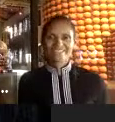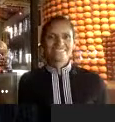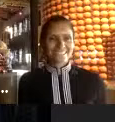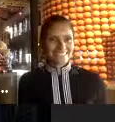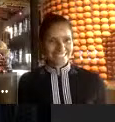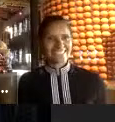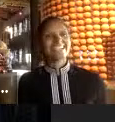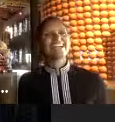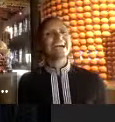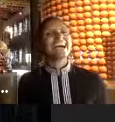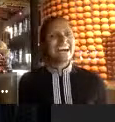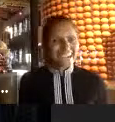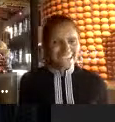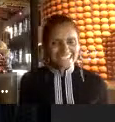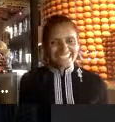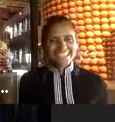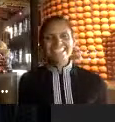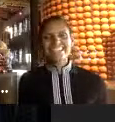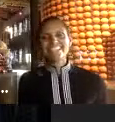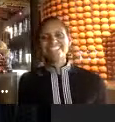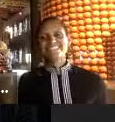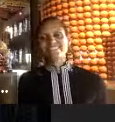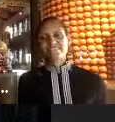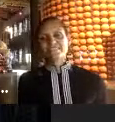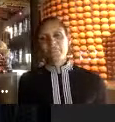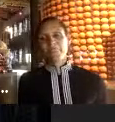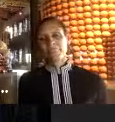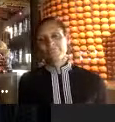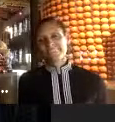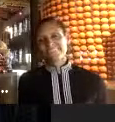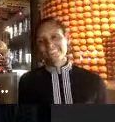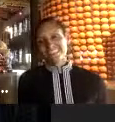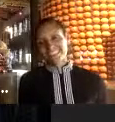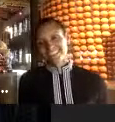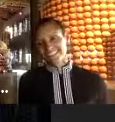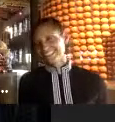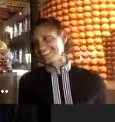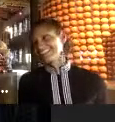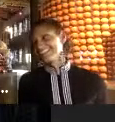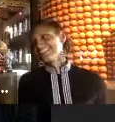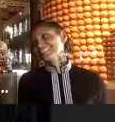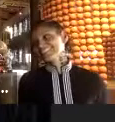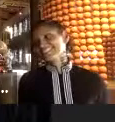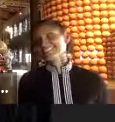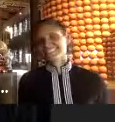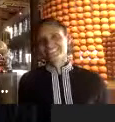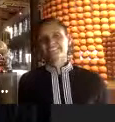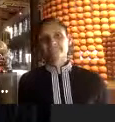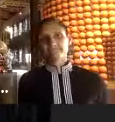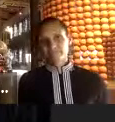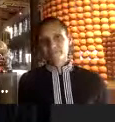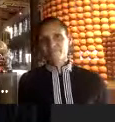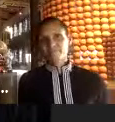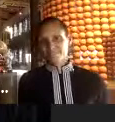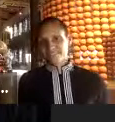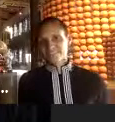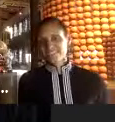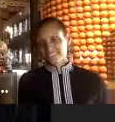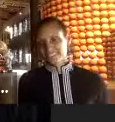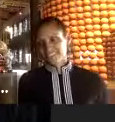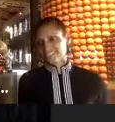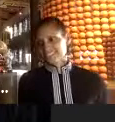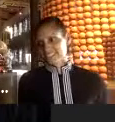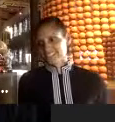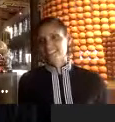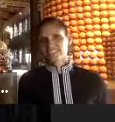that became a short list that became a long list, short list. You know how it goes. And so moving from one column to the next, but we always